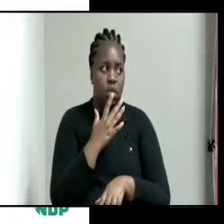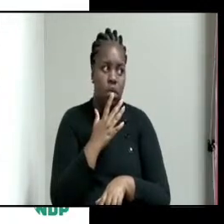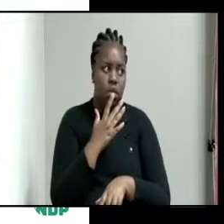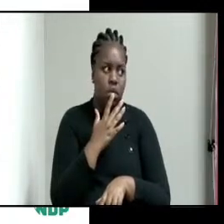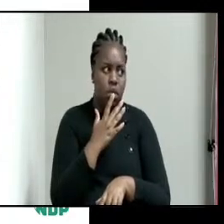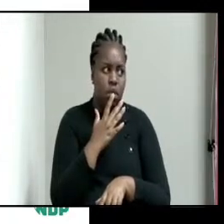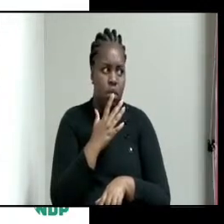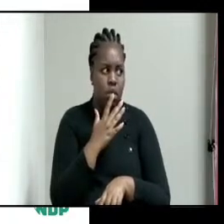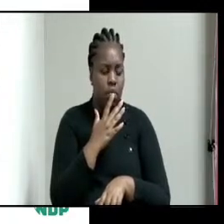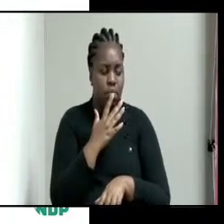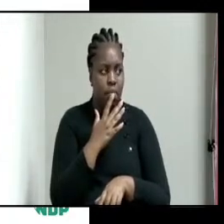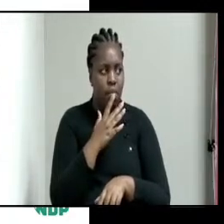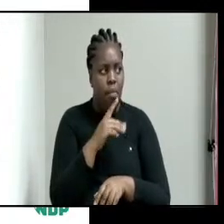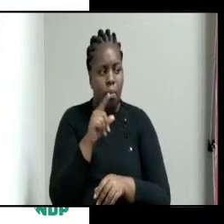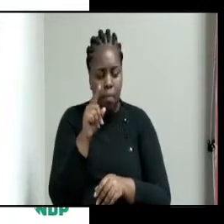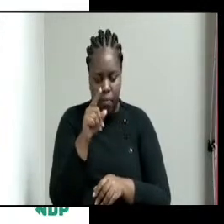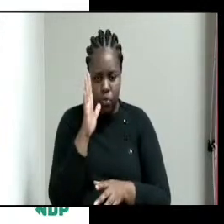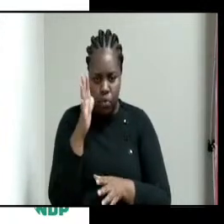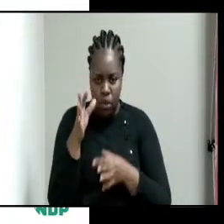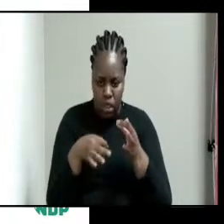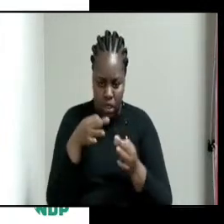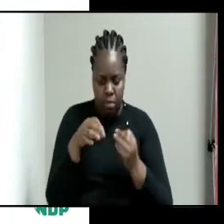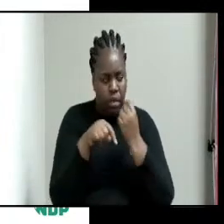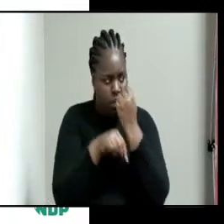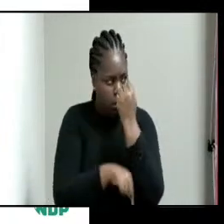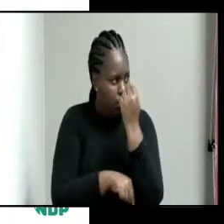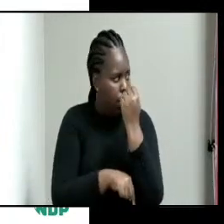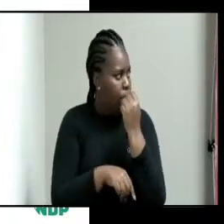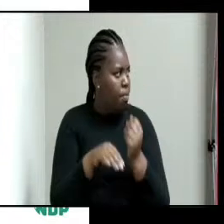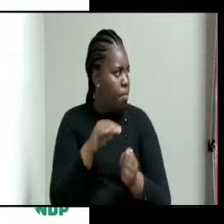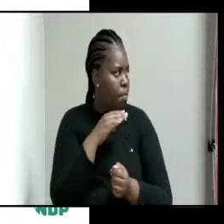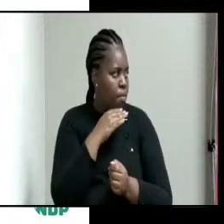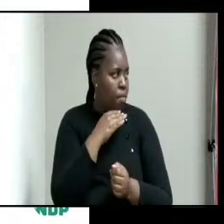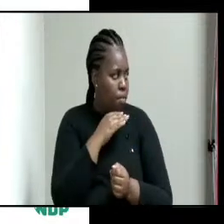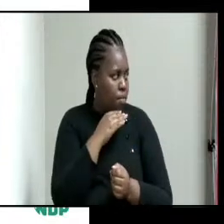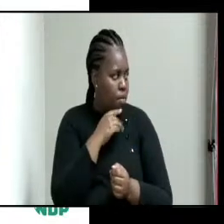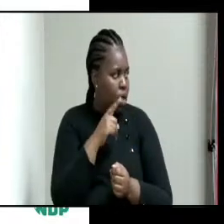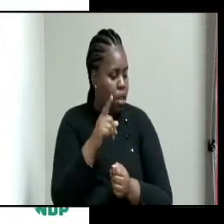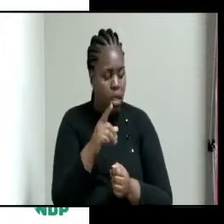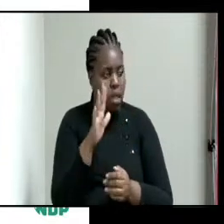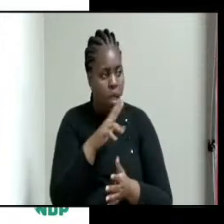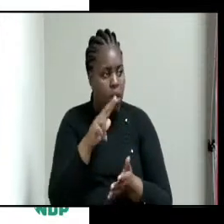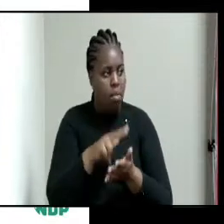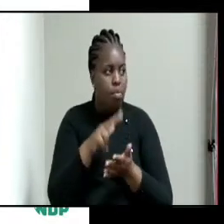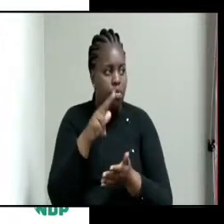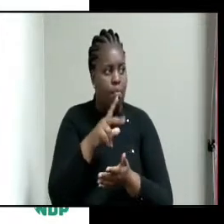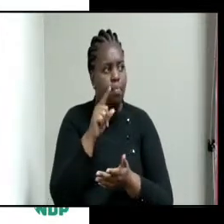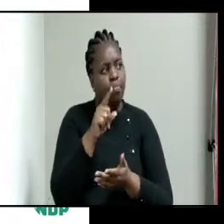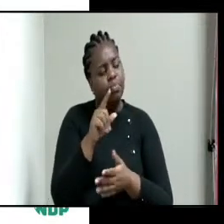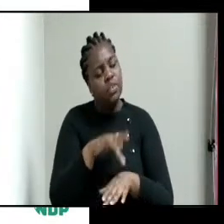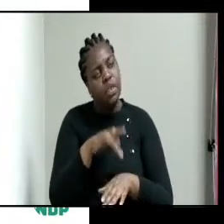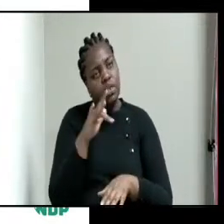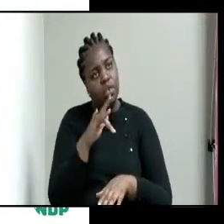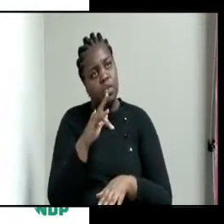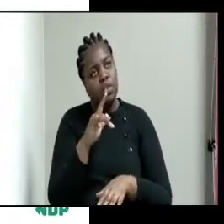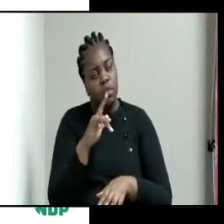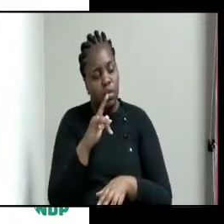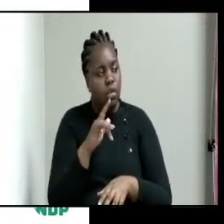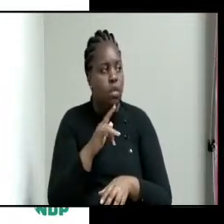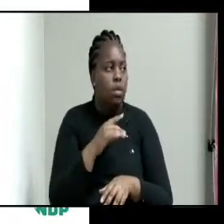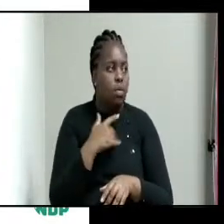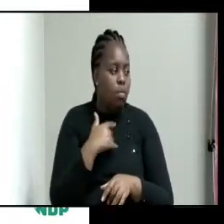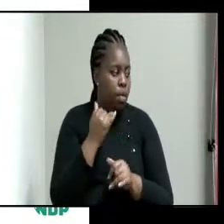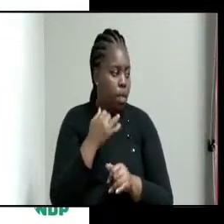unimproved sanitation, and it will explain in detail what unimproved sanitation is. And then when